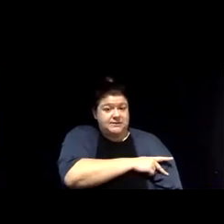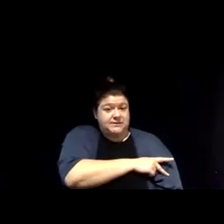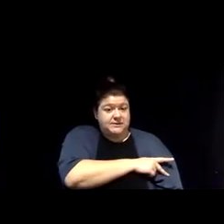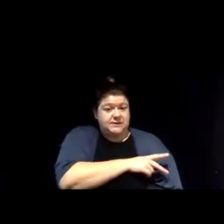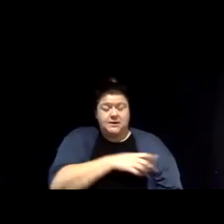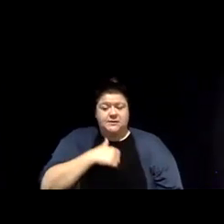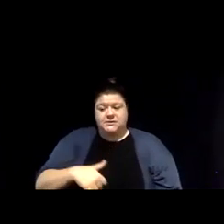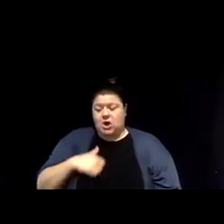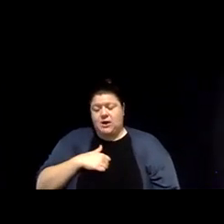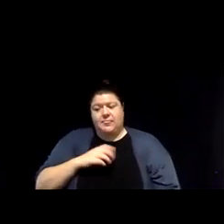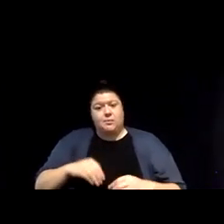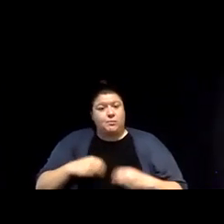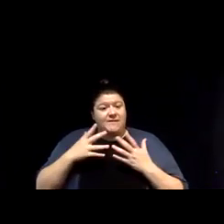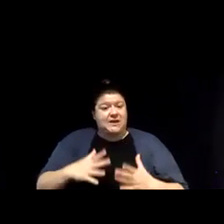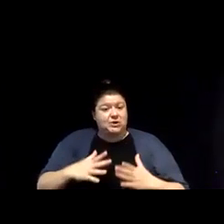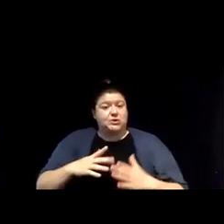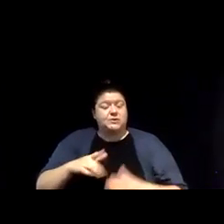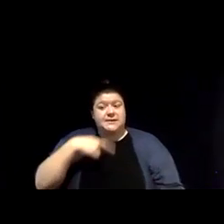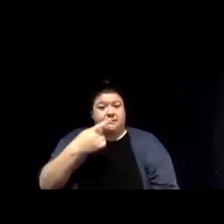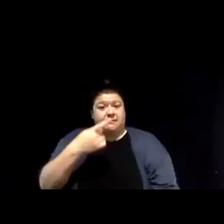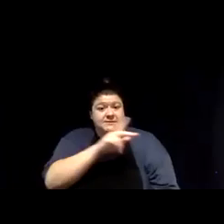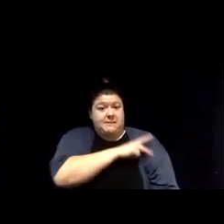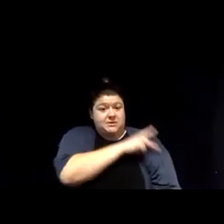the provider tells the patient,